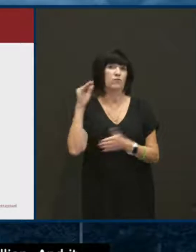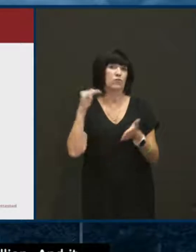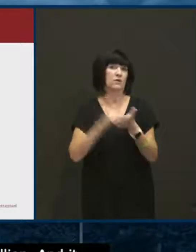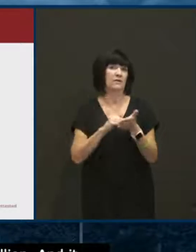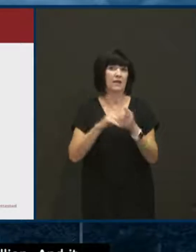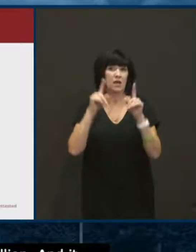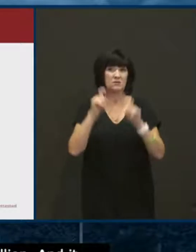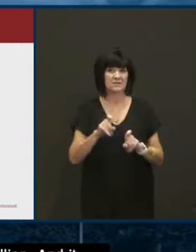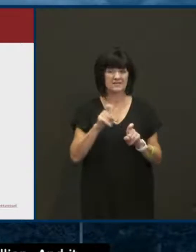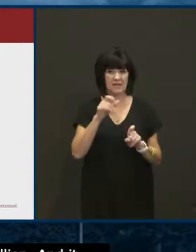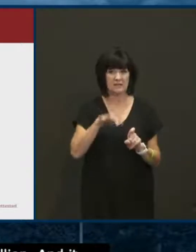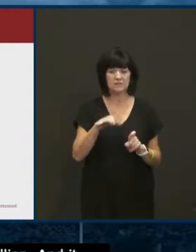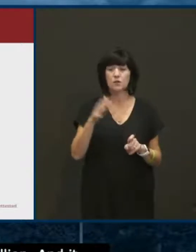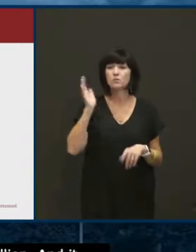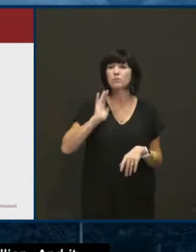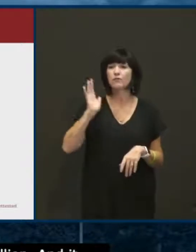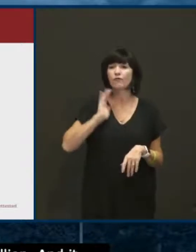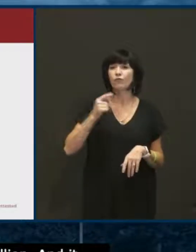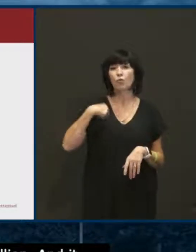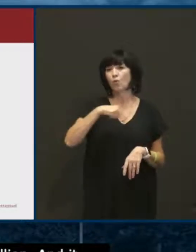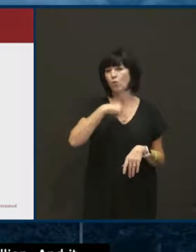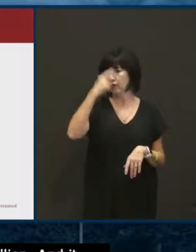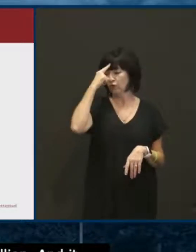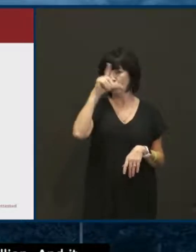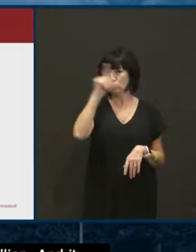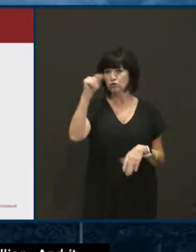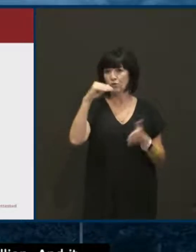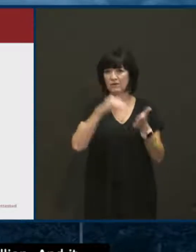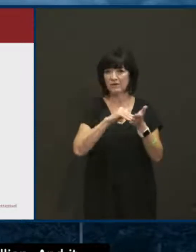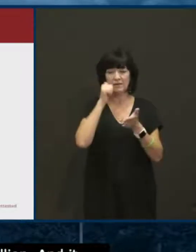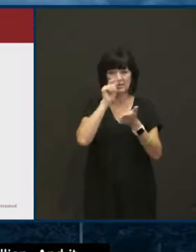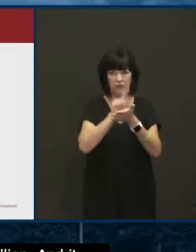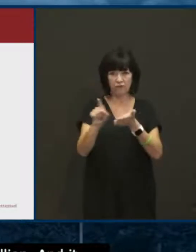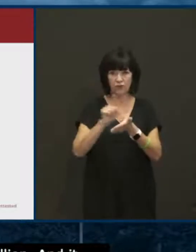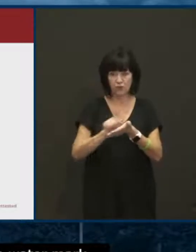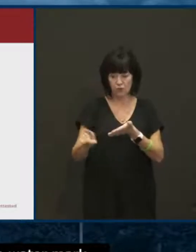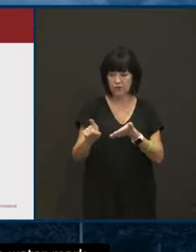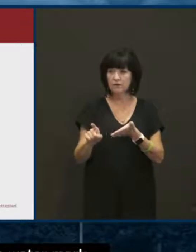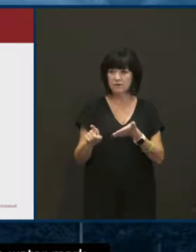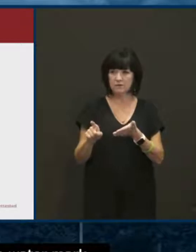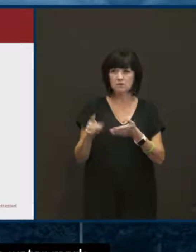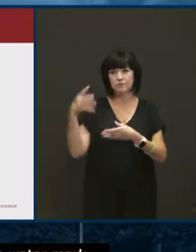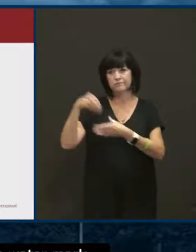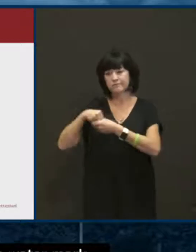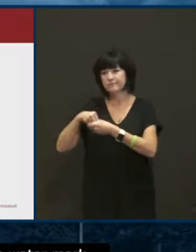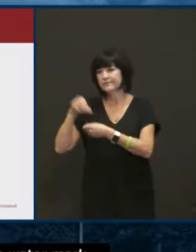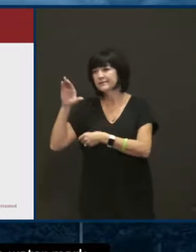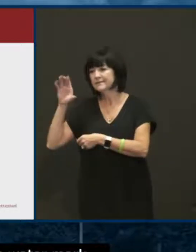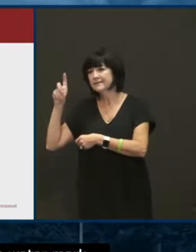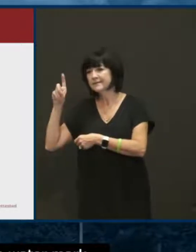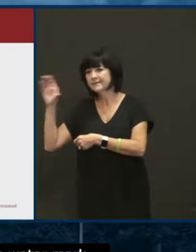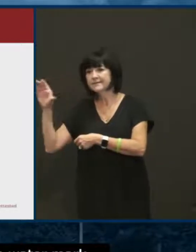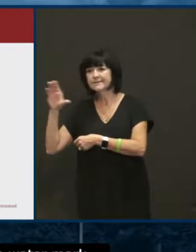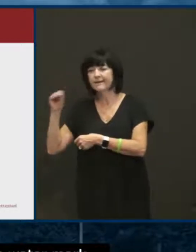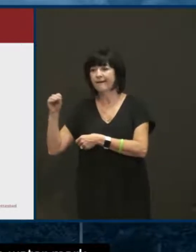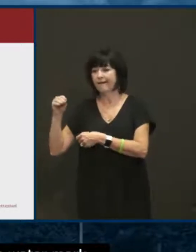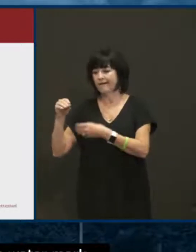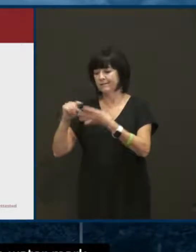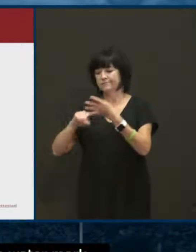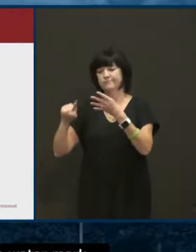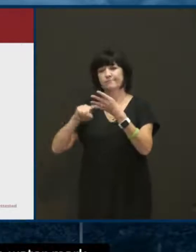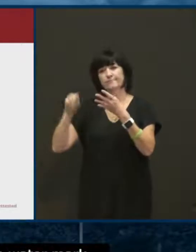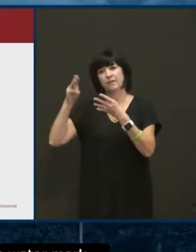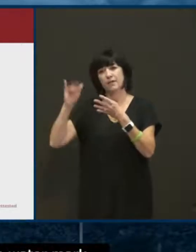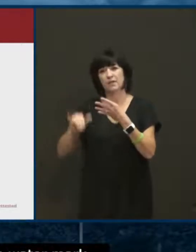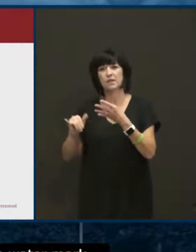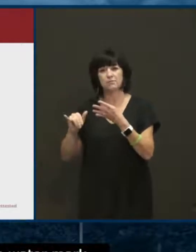and 20,000 a week, which was our high water mark that we were looking at when Dr. Atay and the CDC met in, late May, with